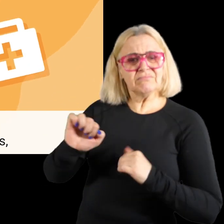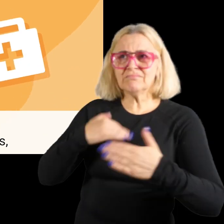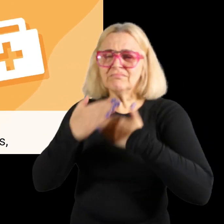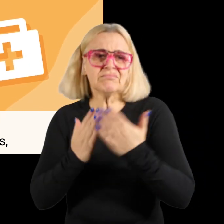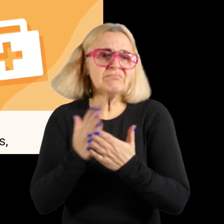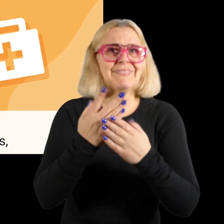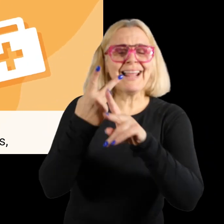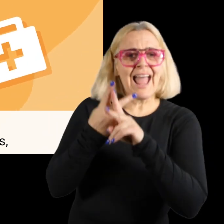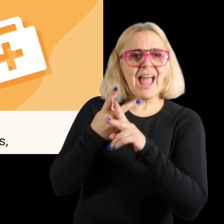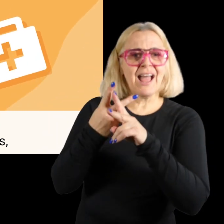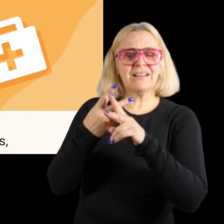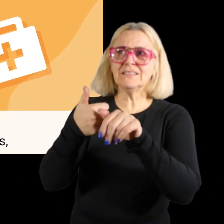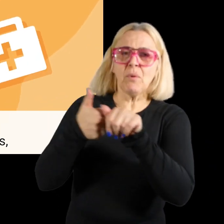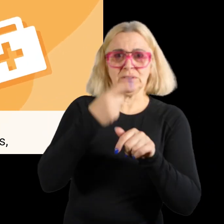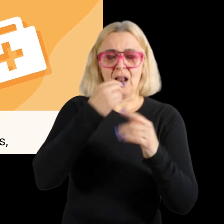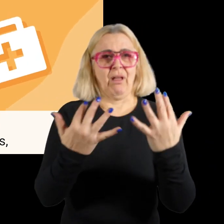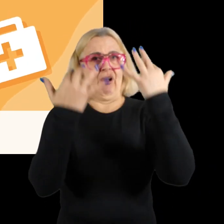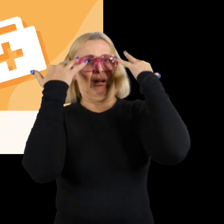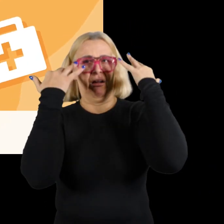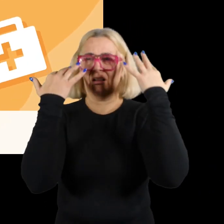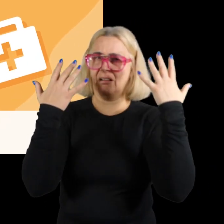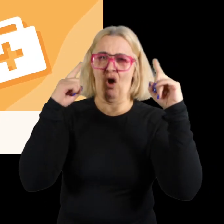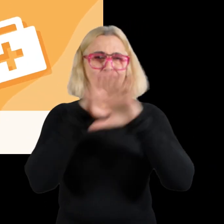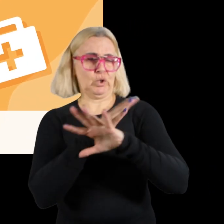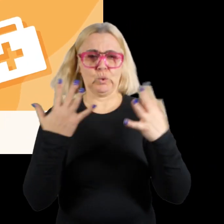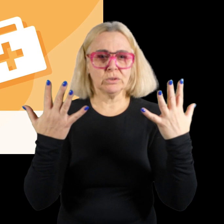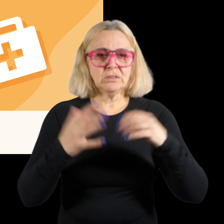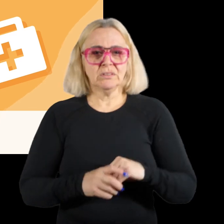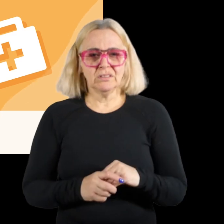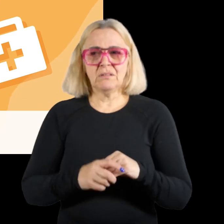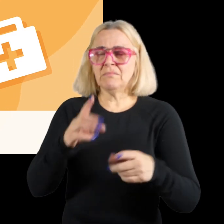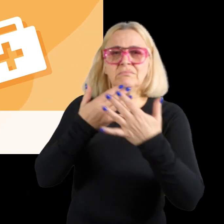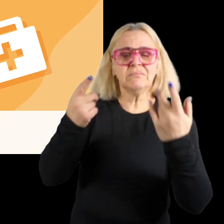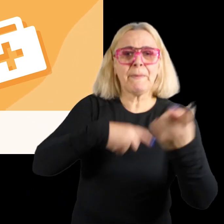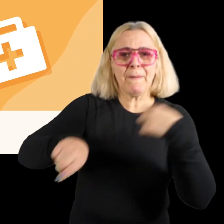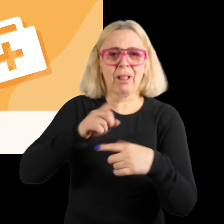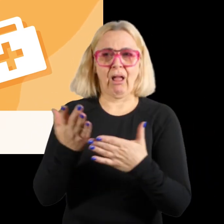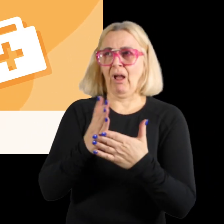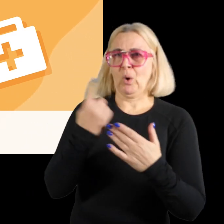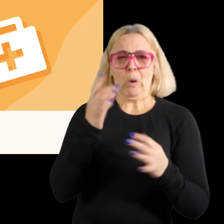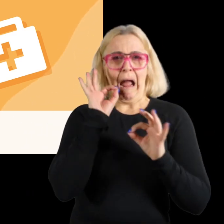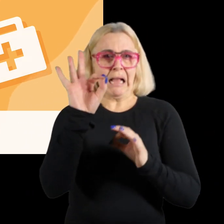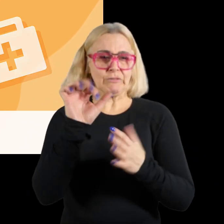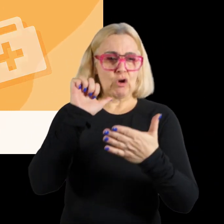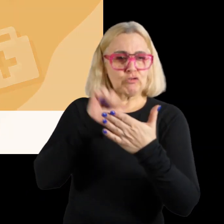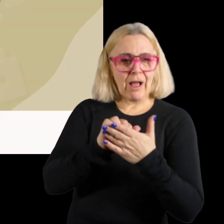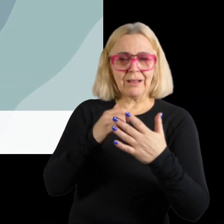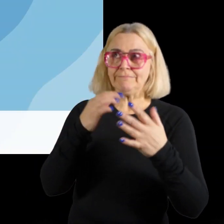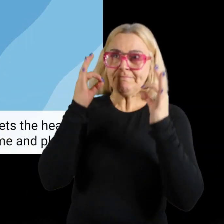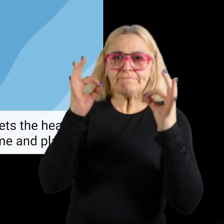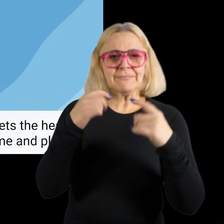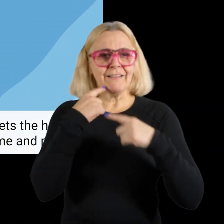be overwhelming and confusing at times, with many people unsure who they can turn to for accurate information and